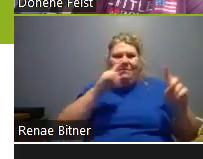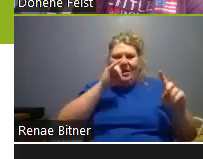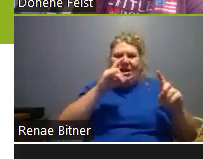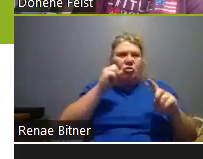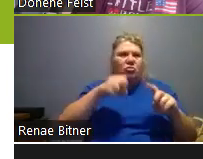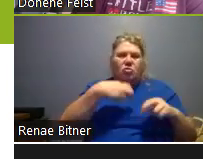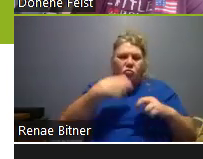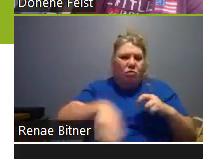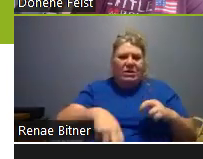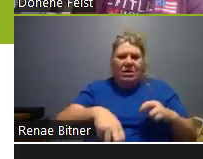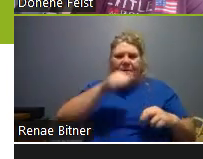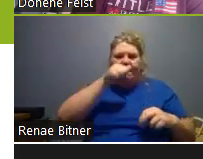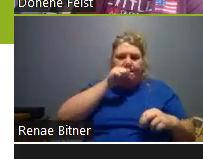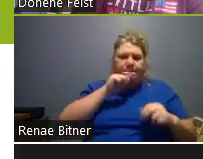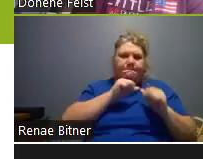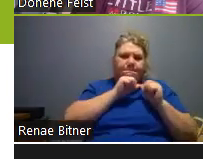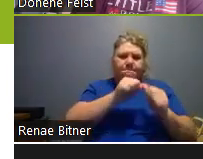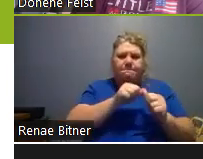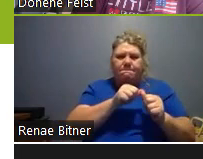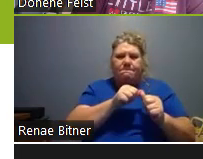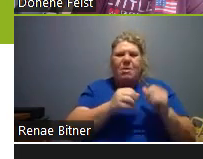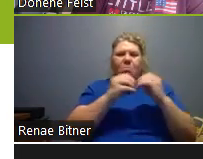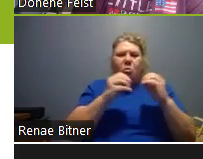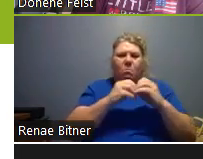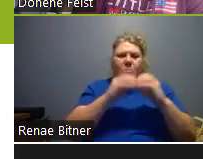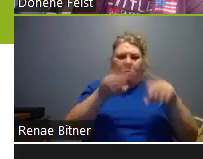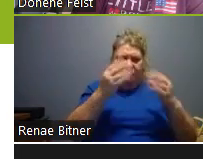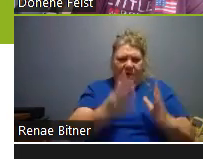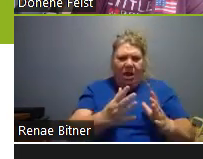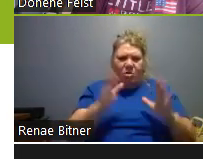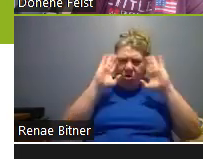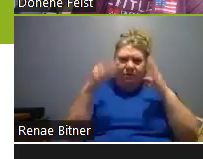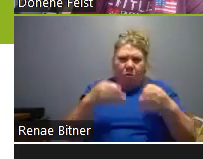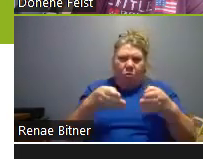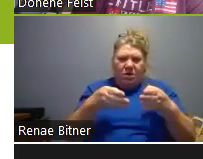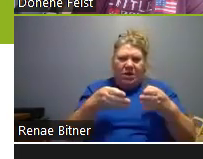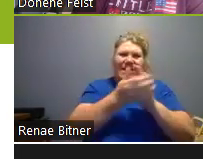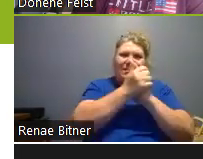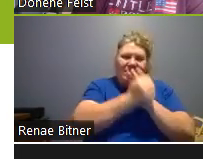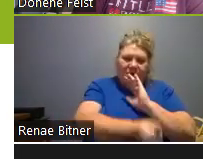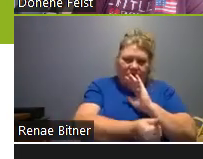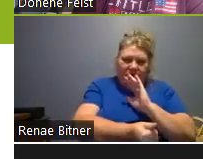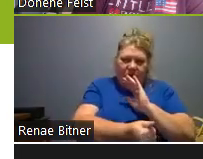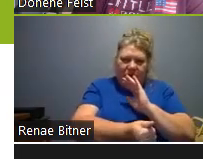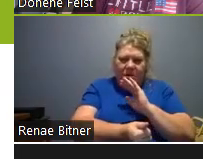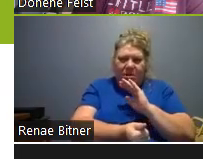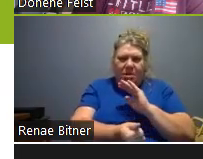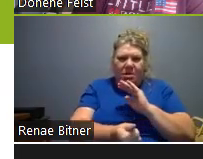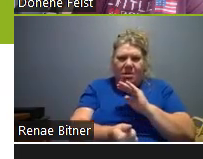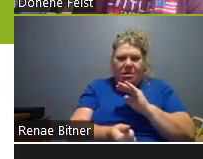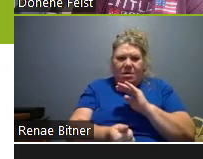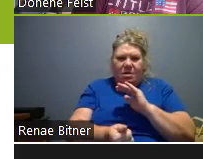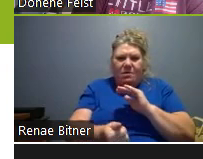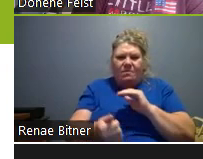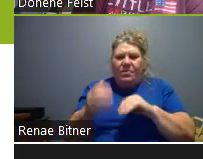resilient that more and more providers are focusing more on those strength-based and